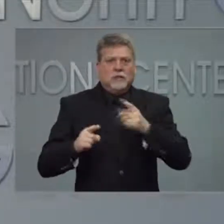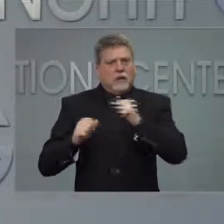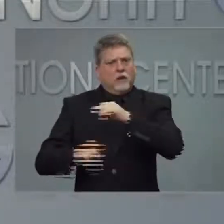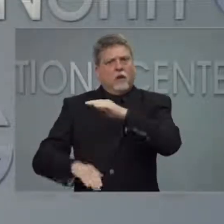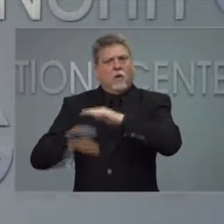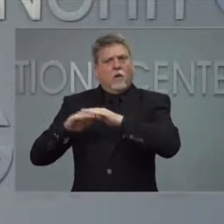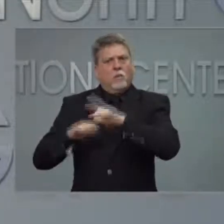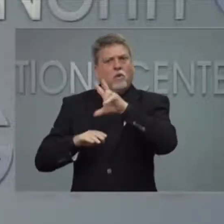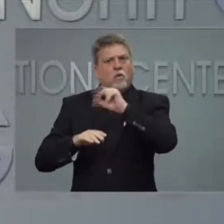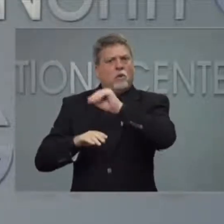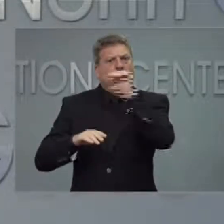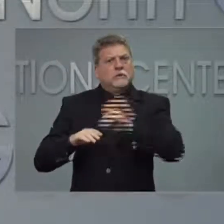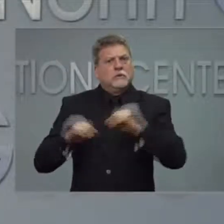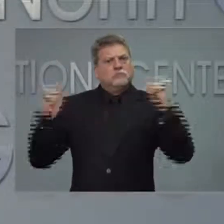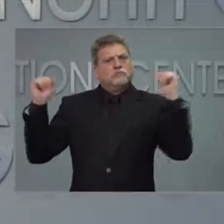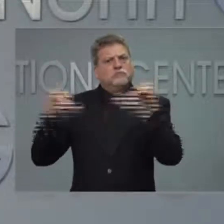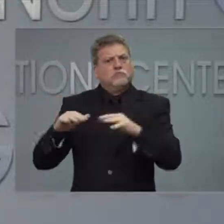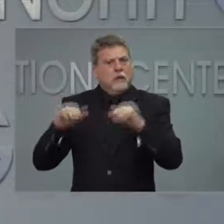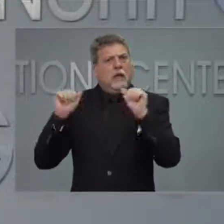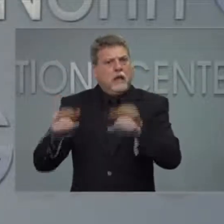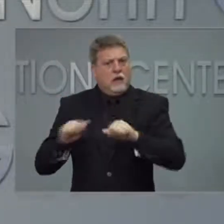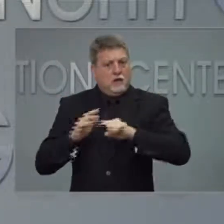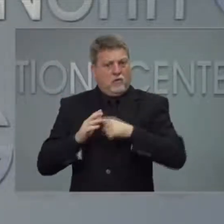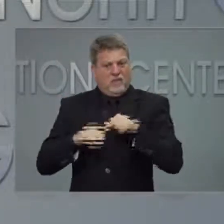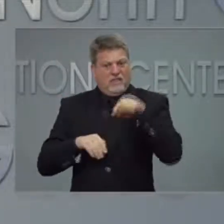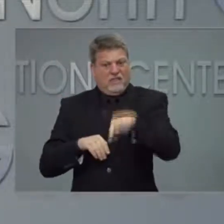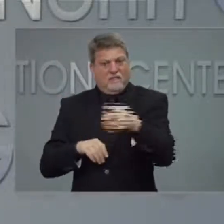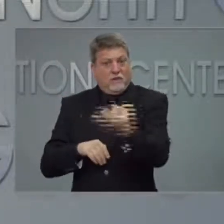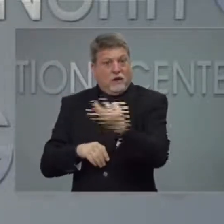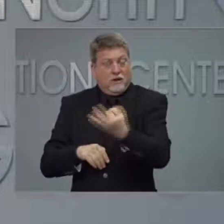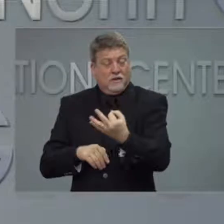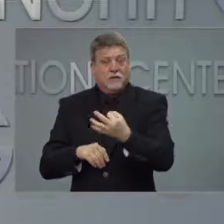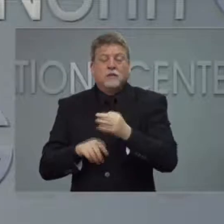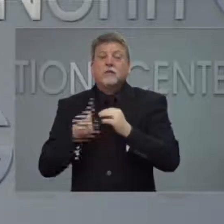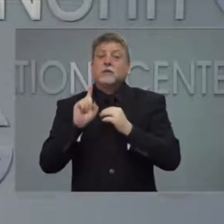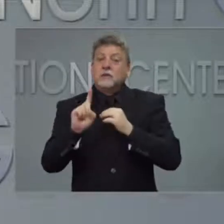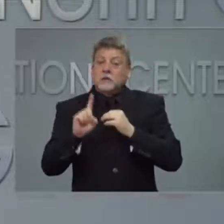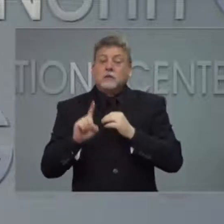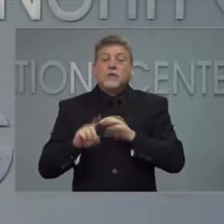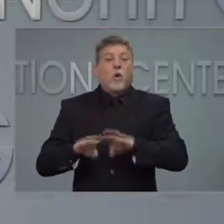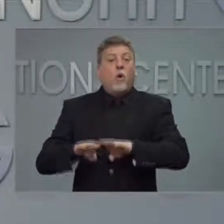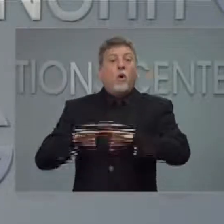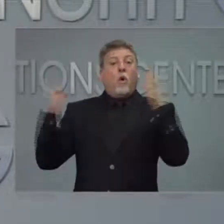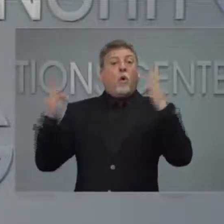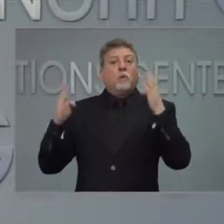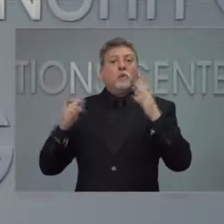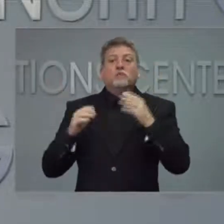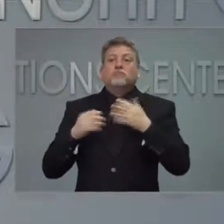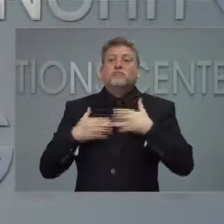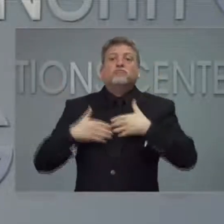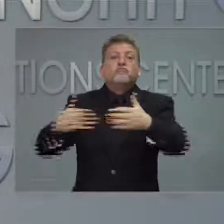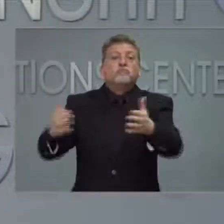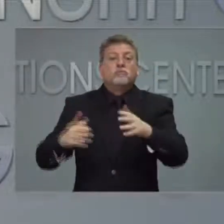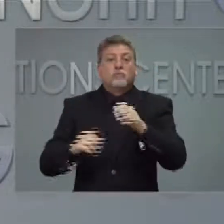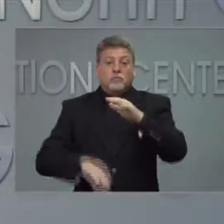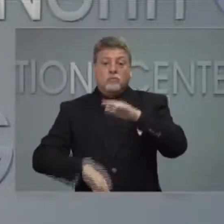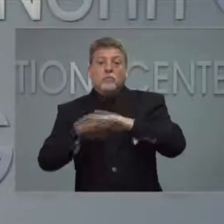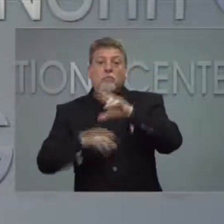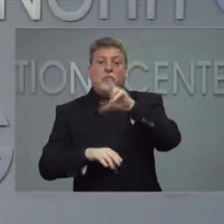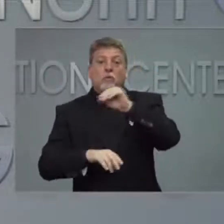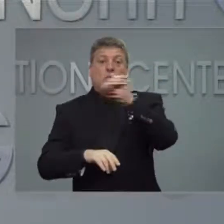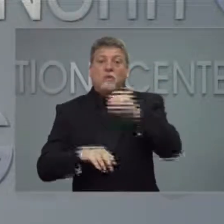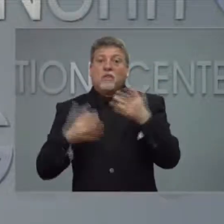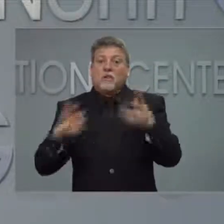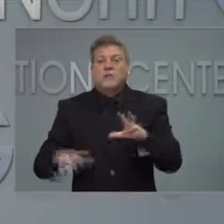30% capacity beginning Friday. They would have to take additional safety protocols, worrying about